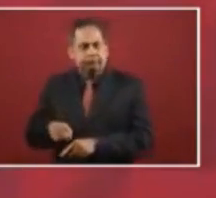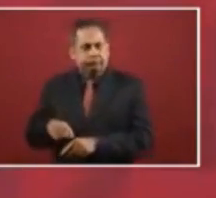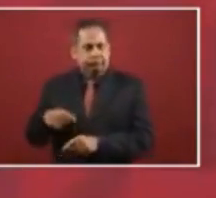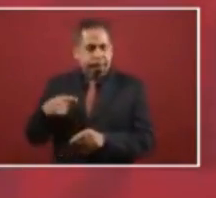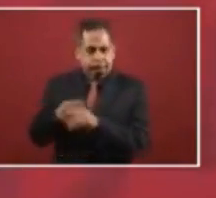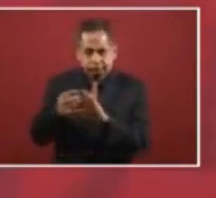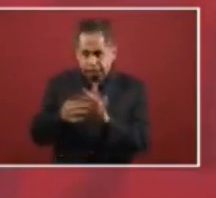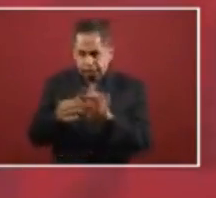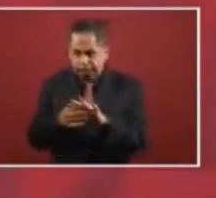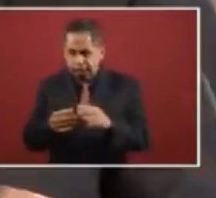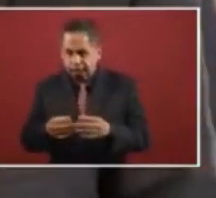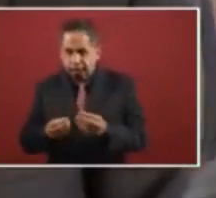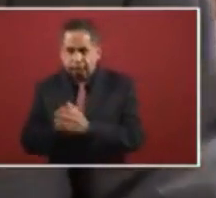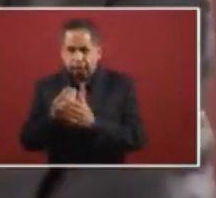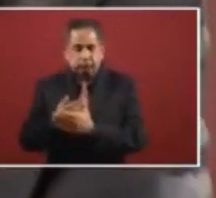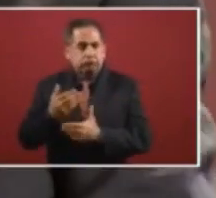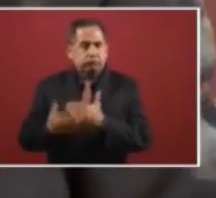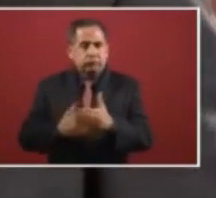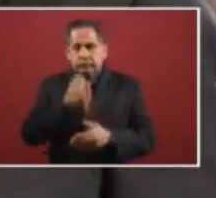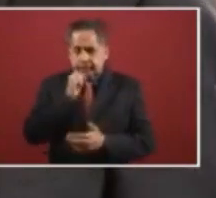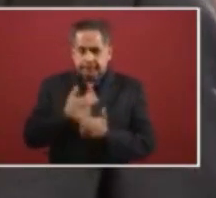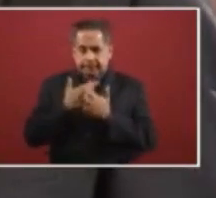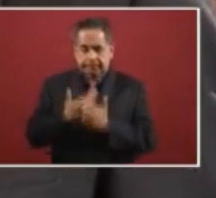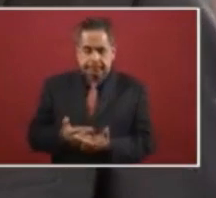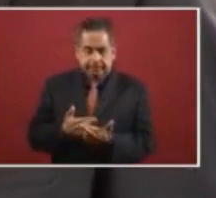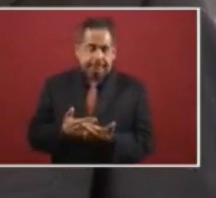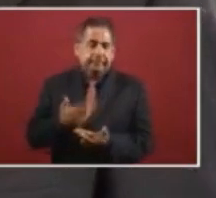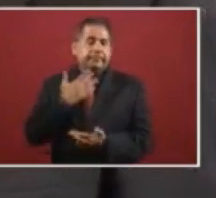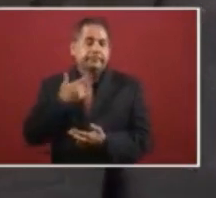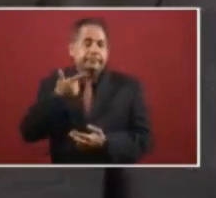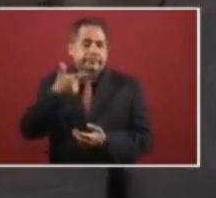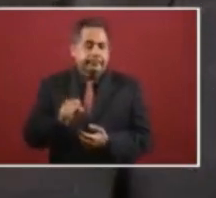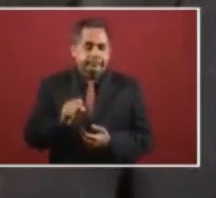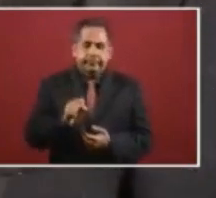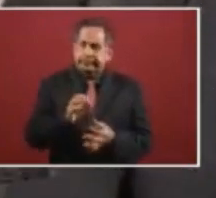finances, as the president has said,